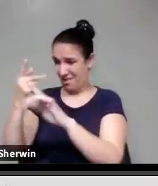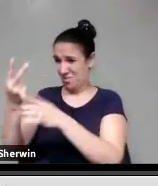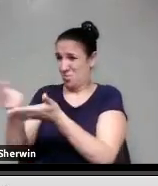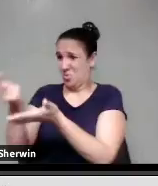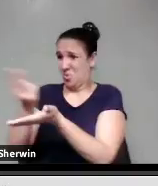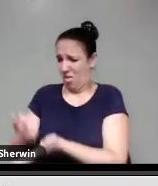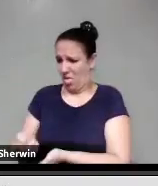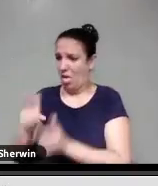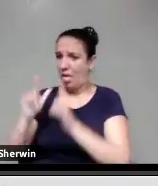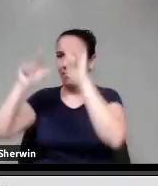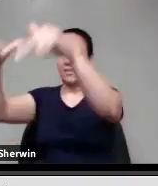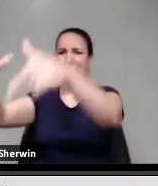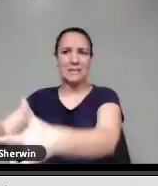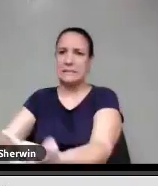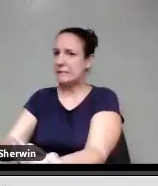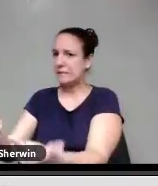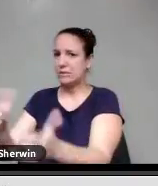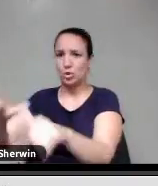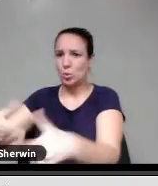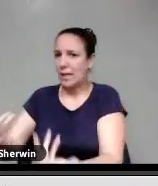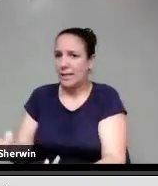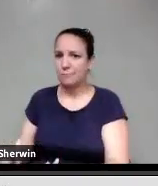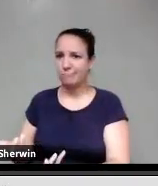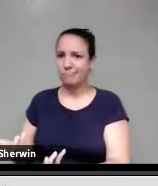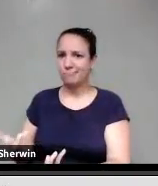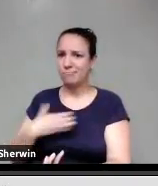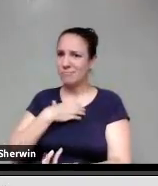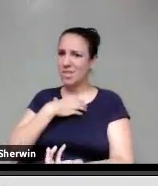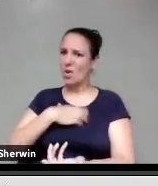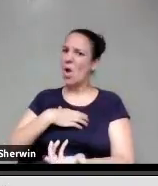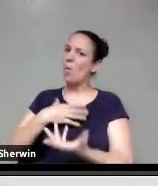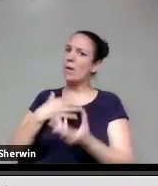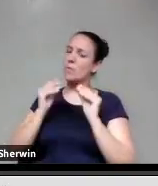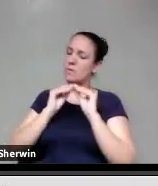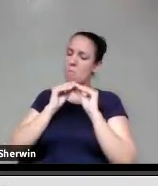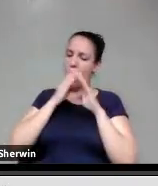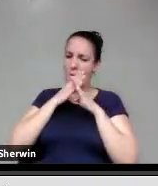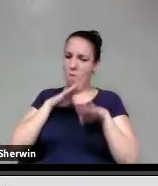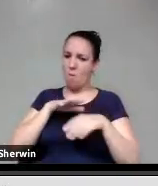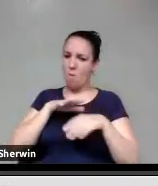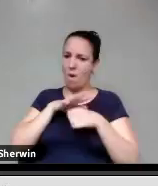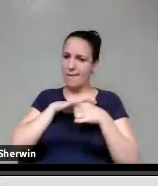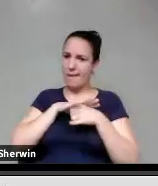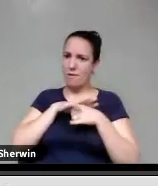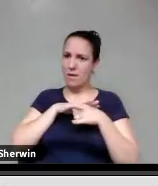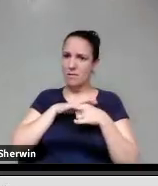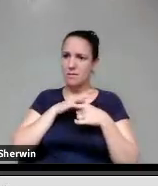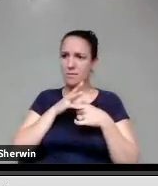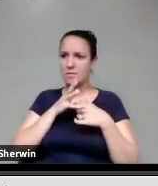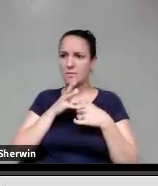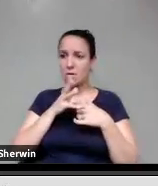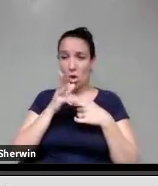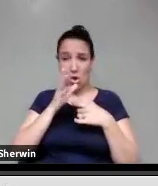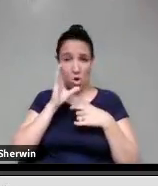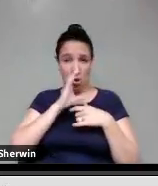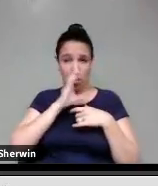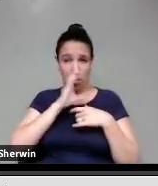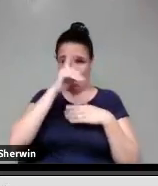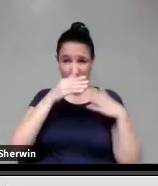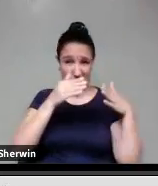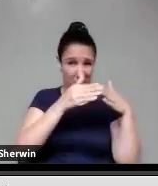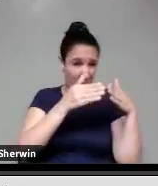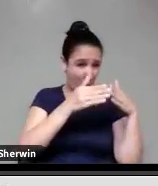But when you're face-to-face and they say, well, I wish we would have more quiet areas. So what are you looking for? Are you just looking for a corner of the library with a